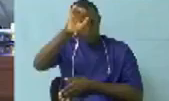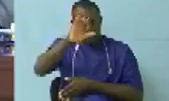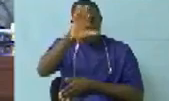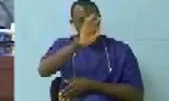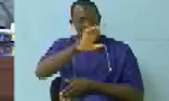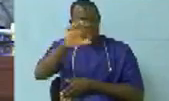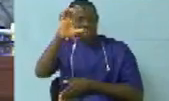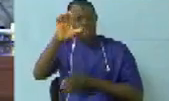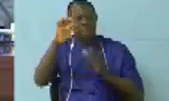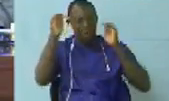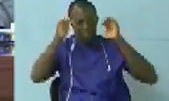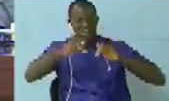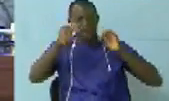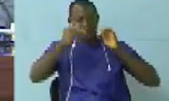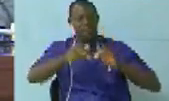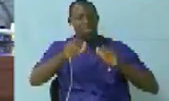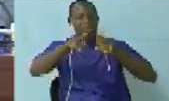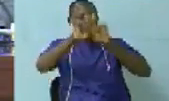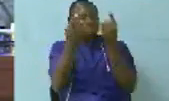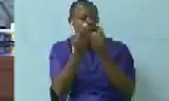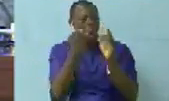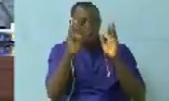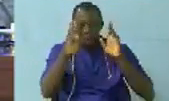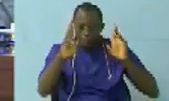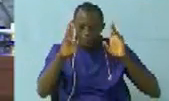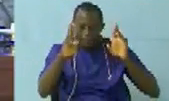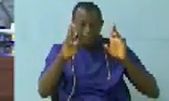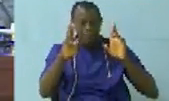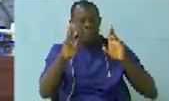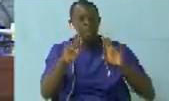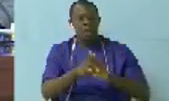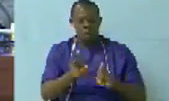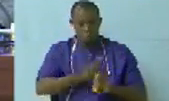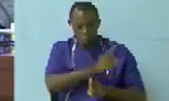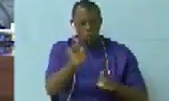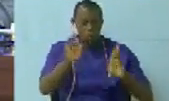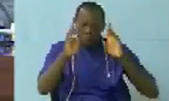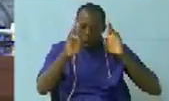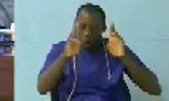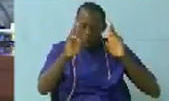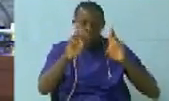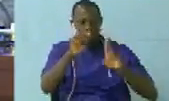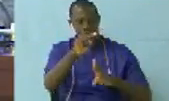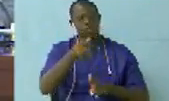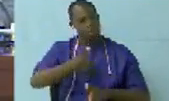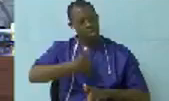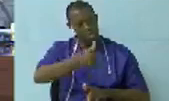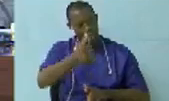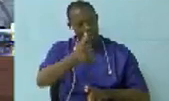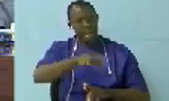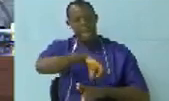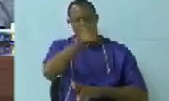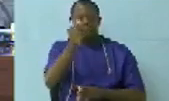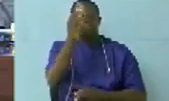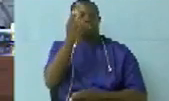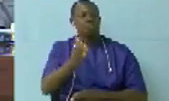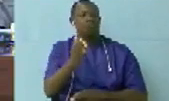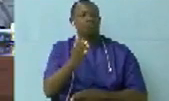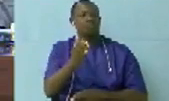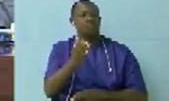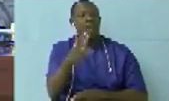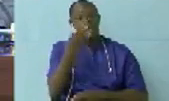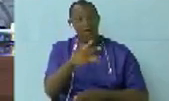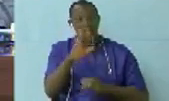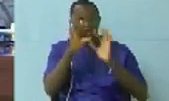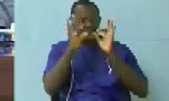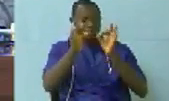So, General, we expect that you would be very honest and truthful in your testimony,